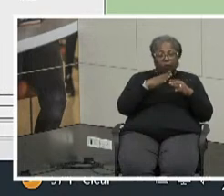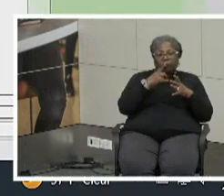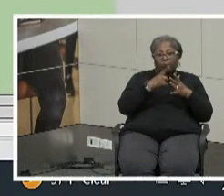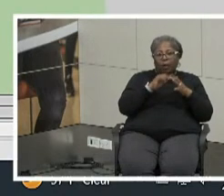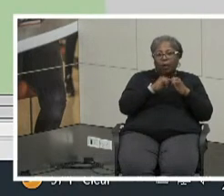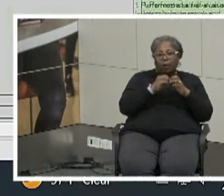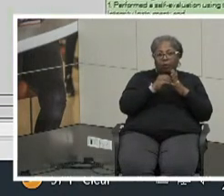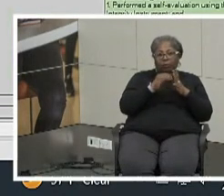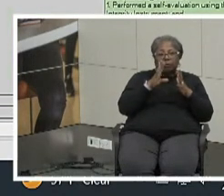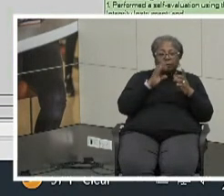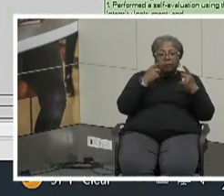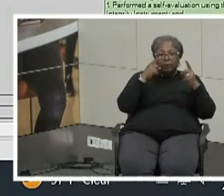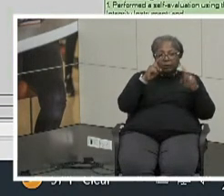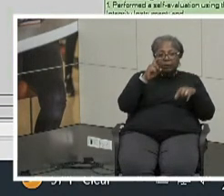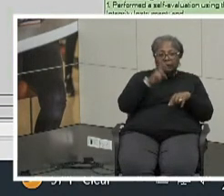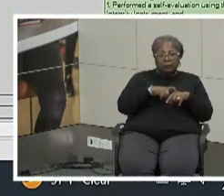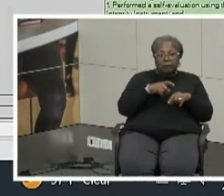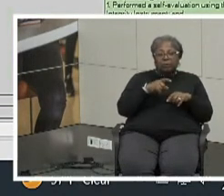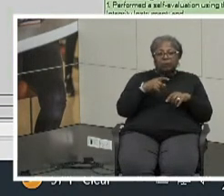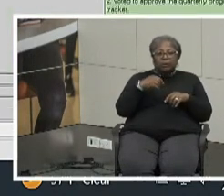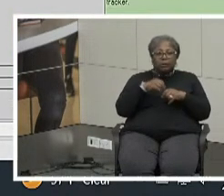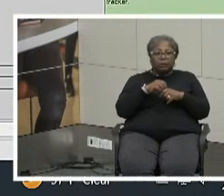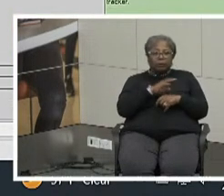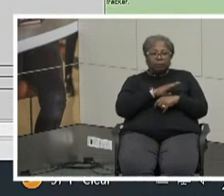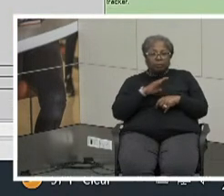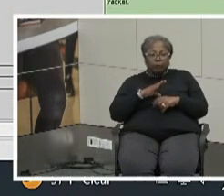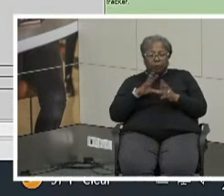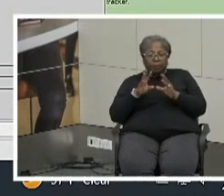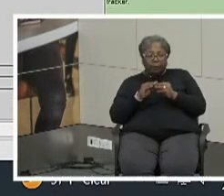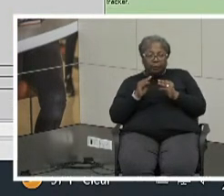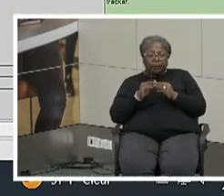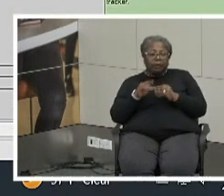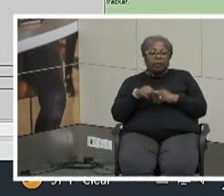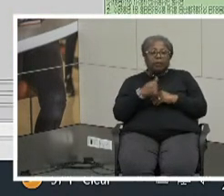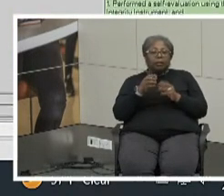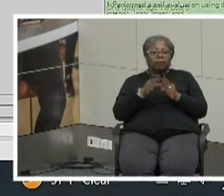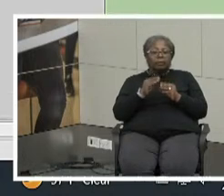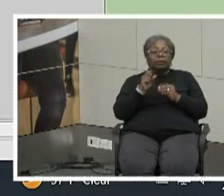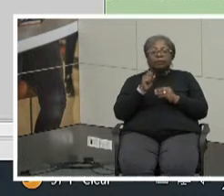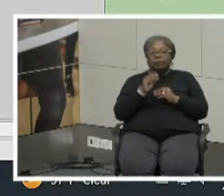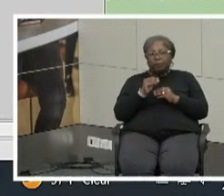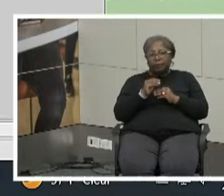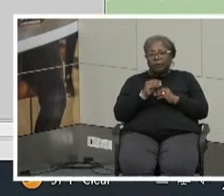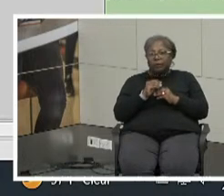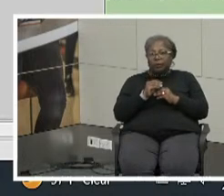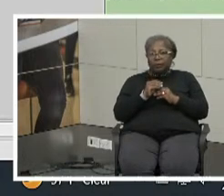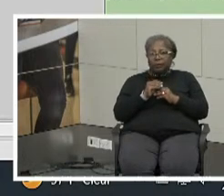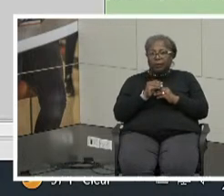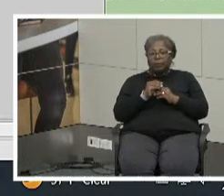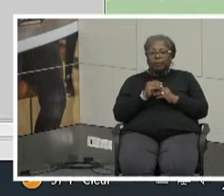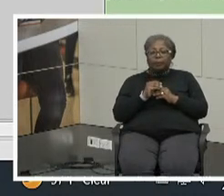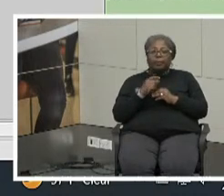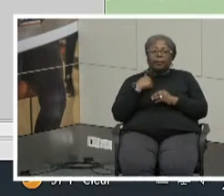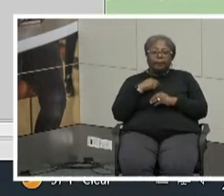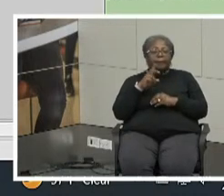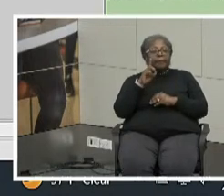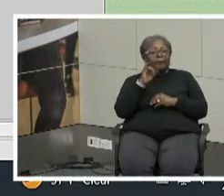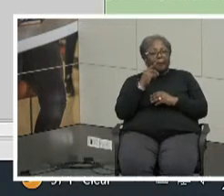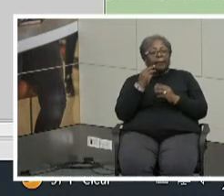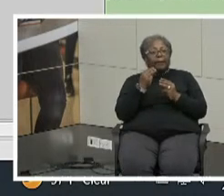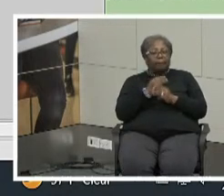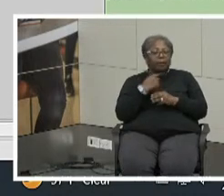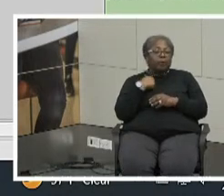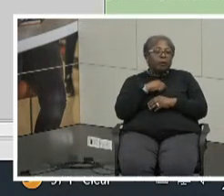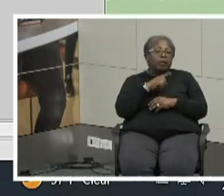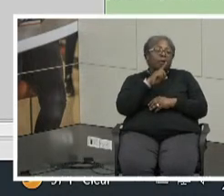majority of the time that we spend in board meetings and other meetings um and so um we've done the math and we